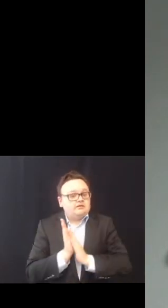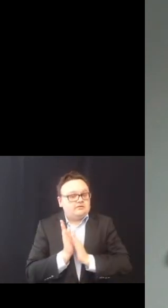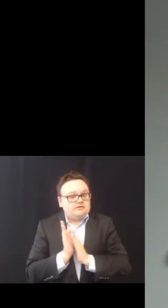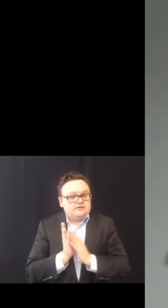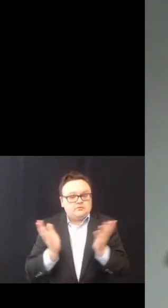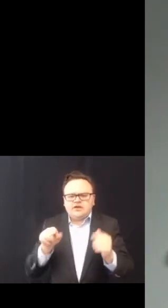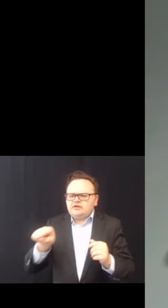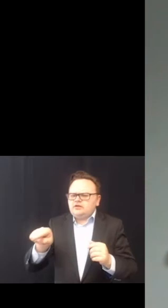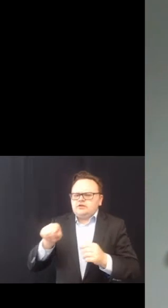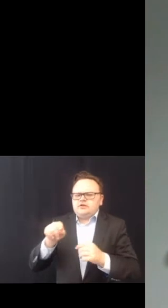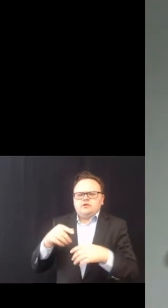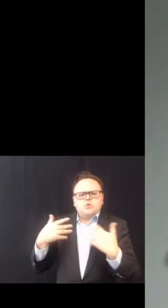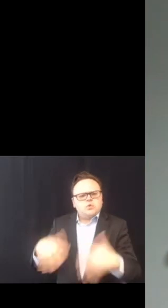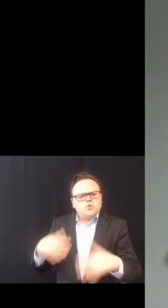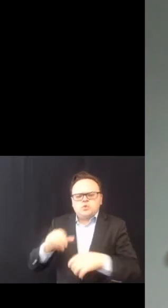apartment.